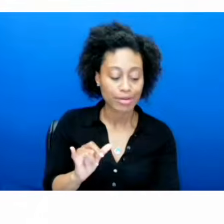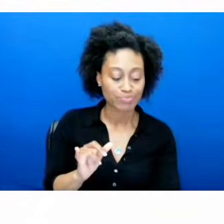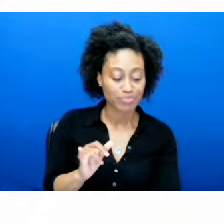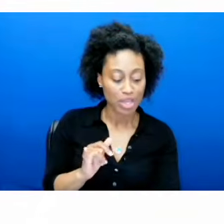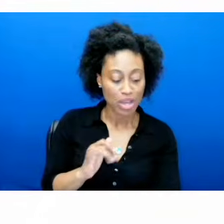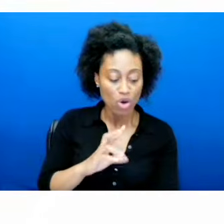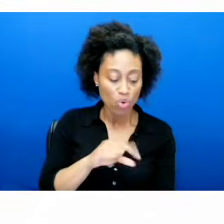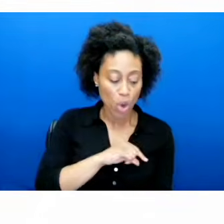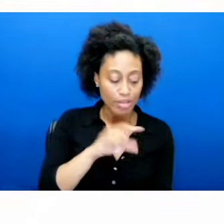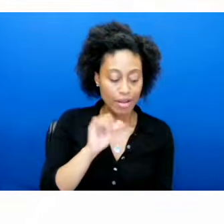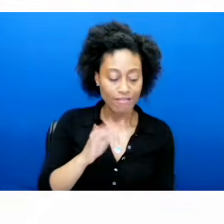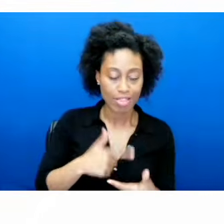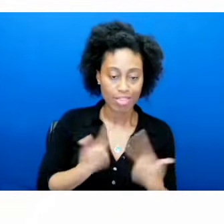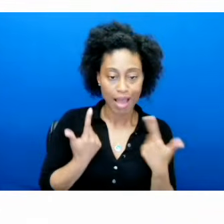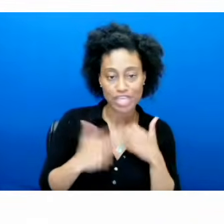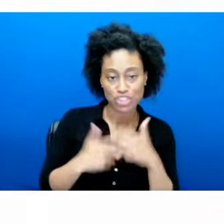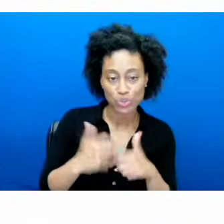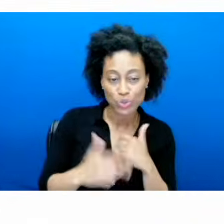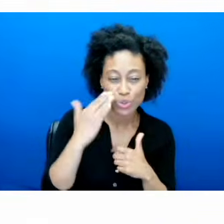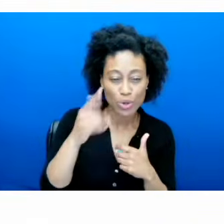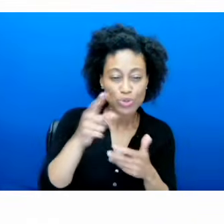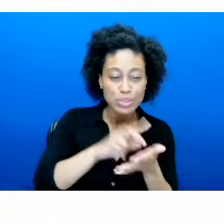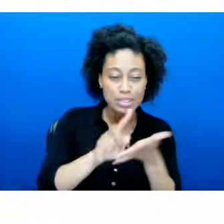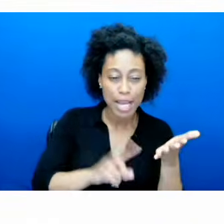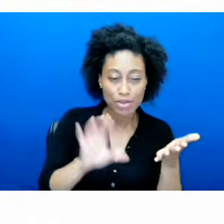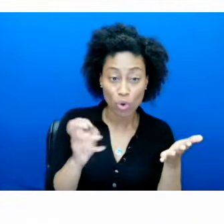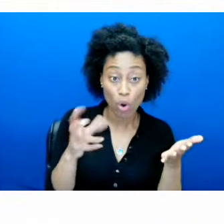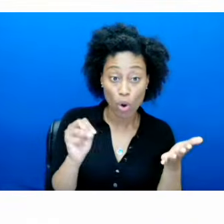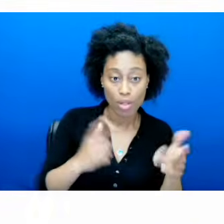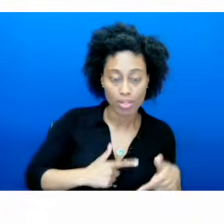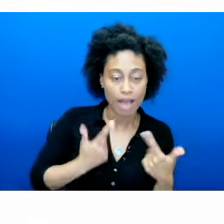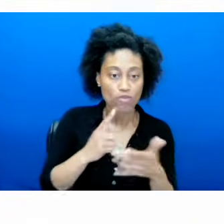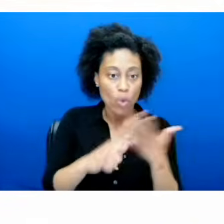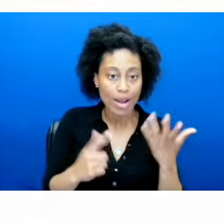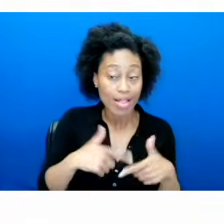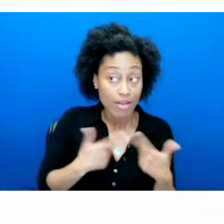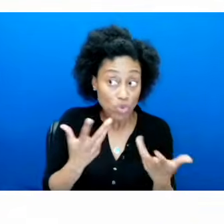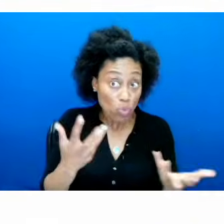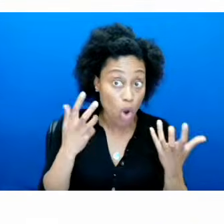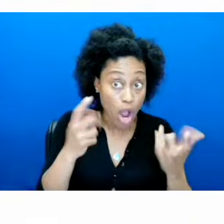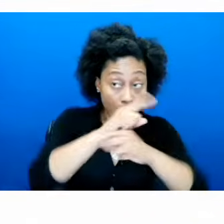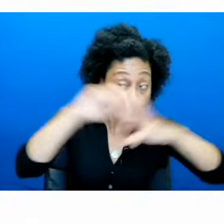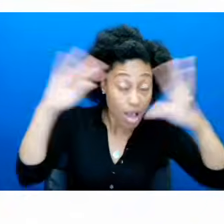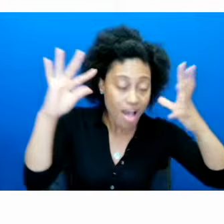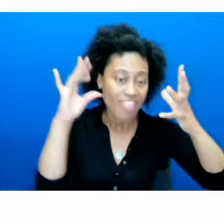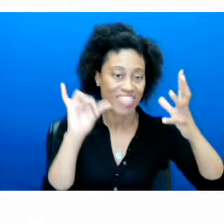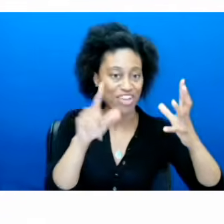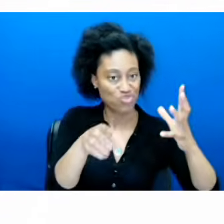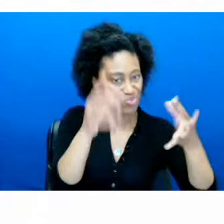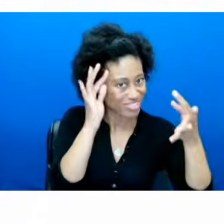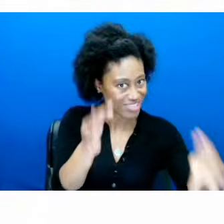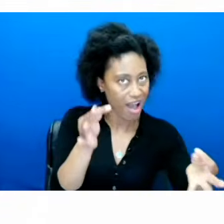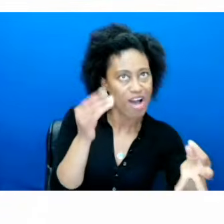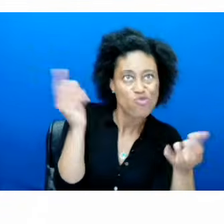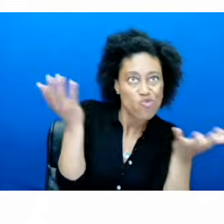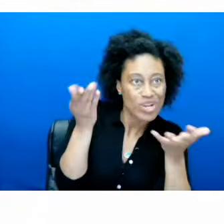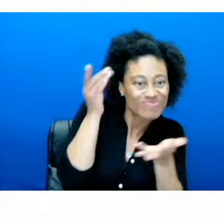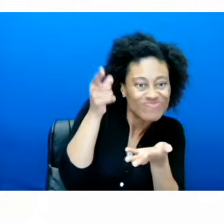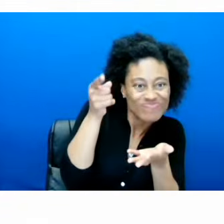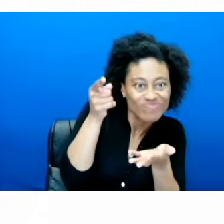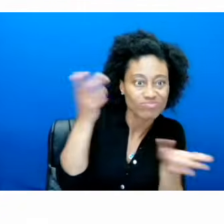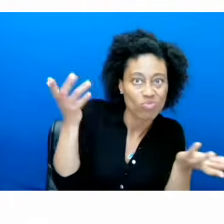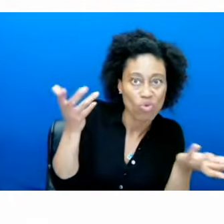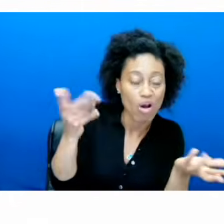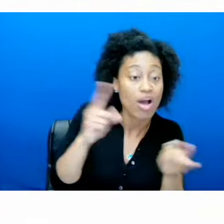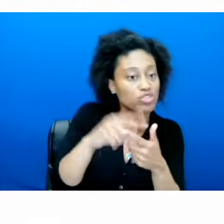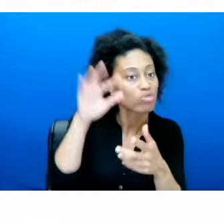You get to design the life that you want to live. Um, yeah. So take hold of it.